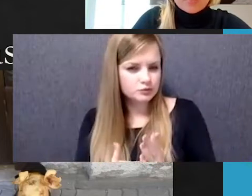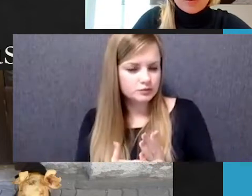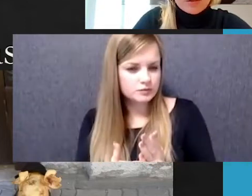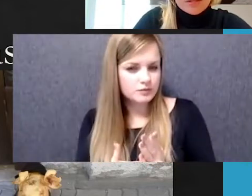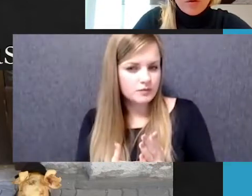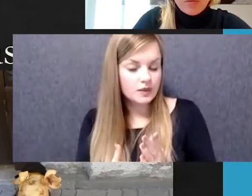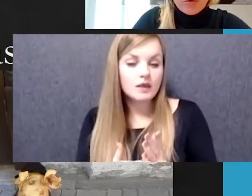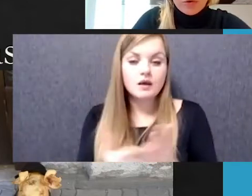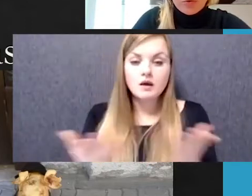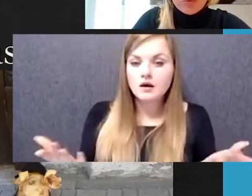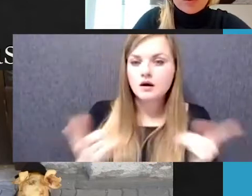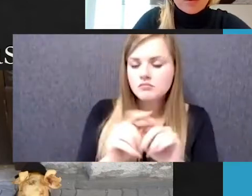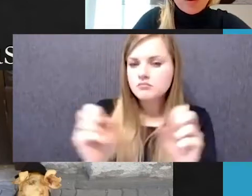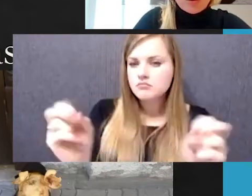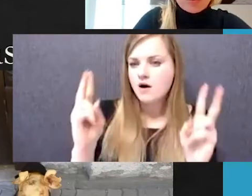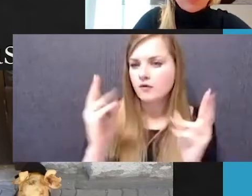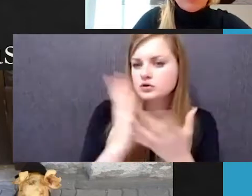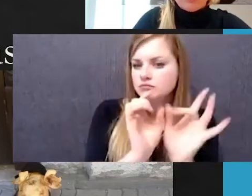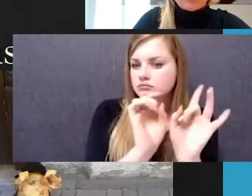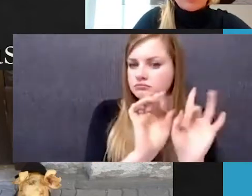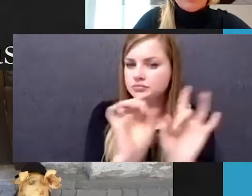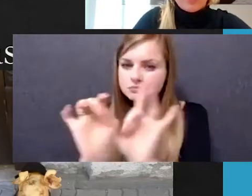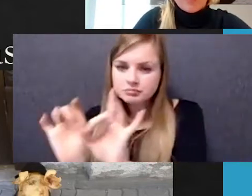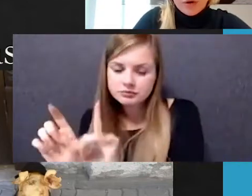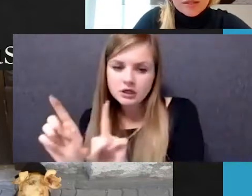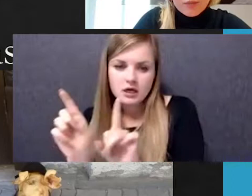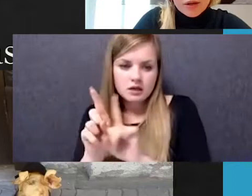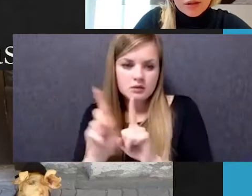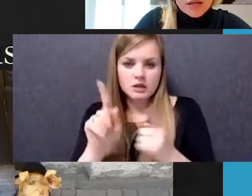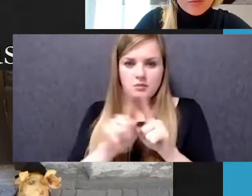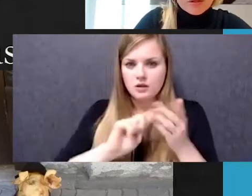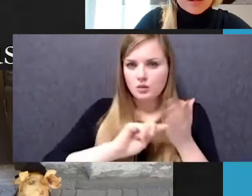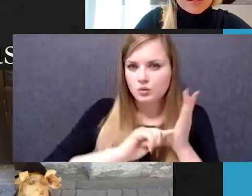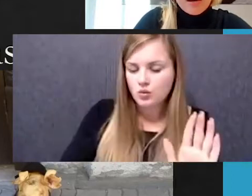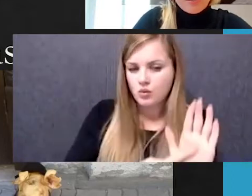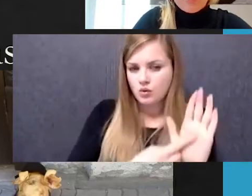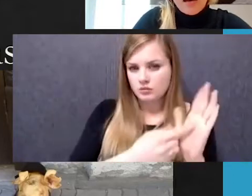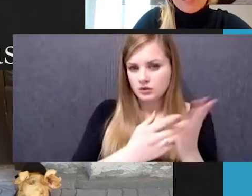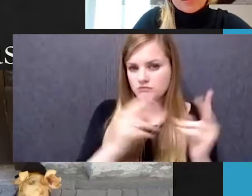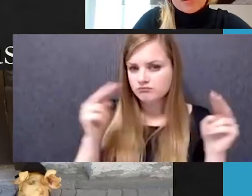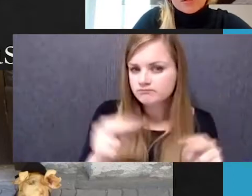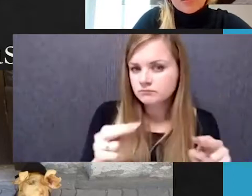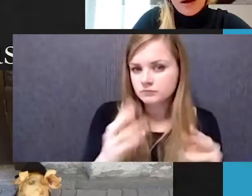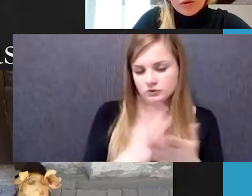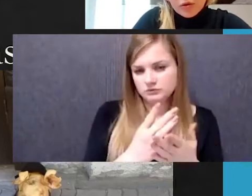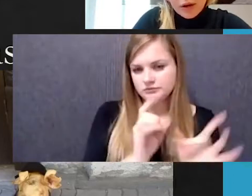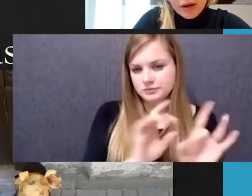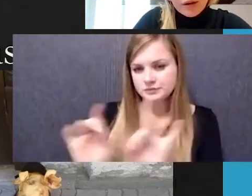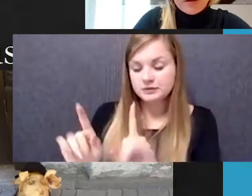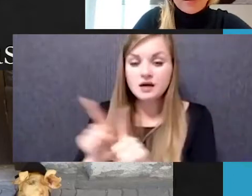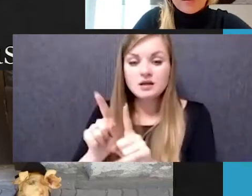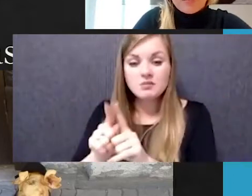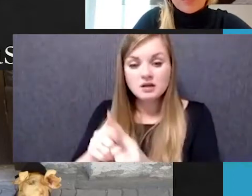these two things are a little bit different from each other. They are different in terms of risks,